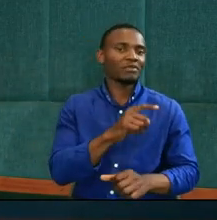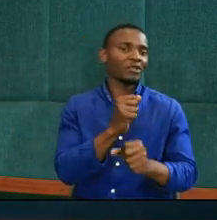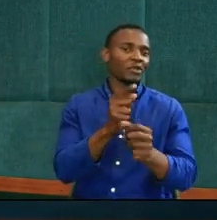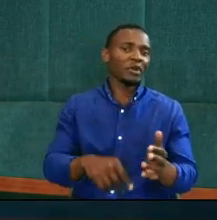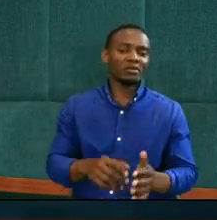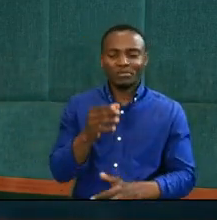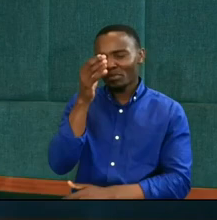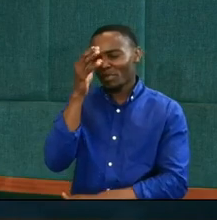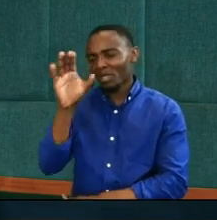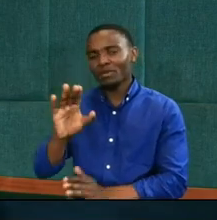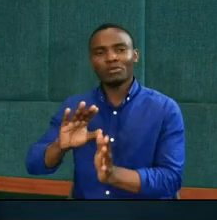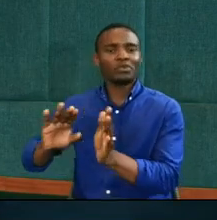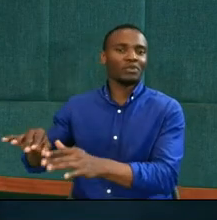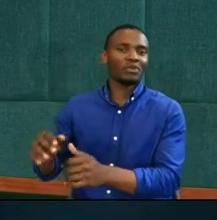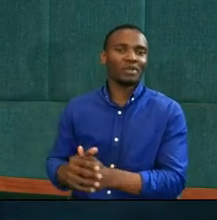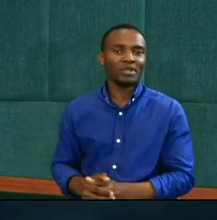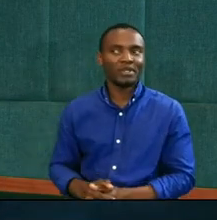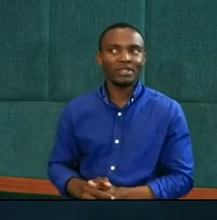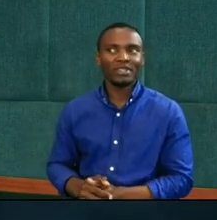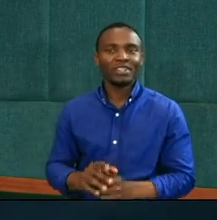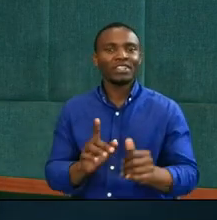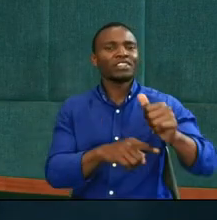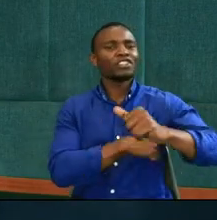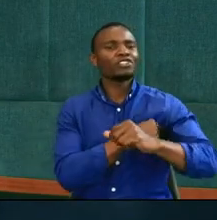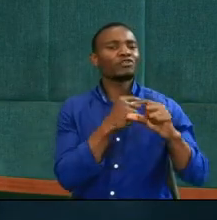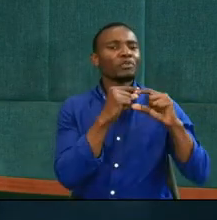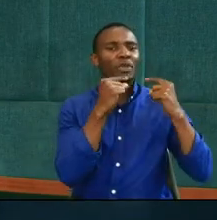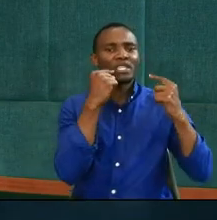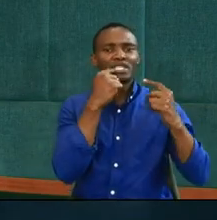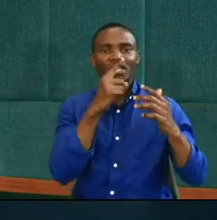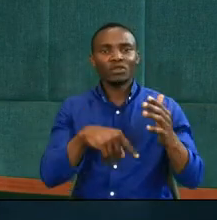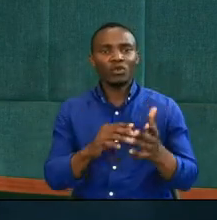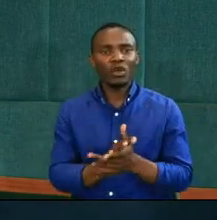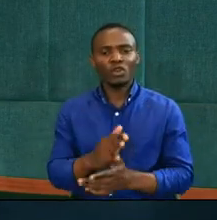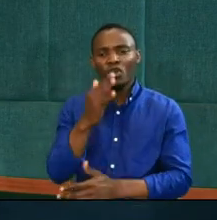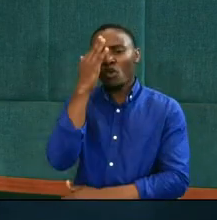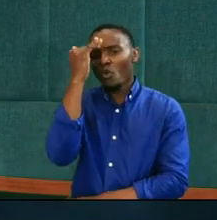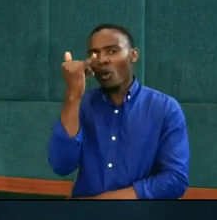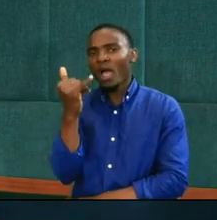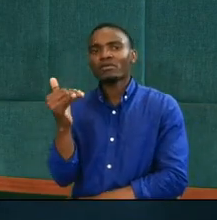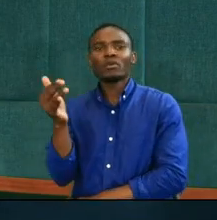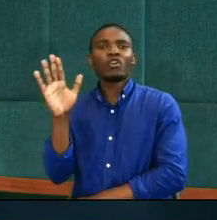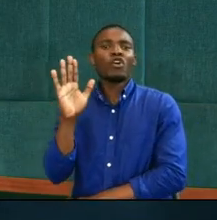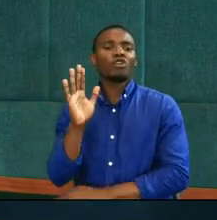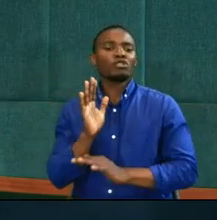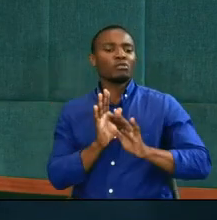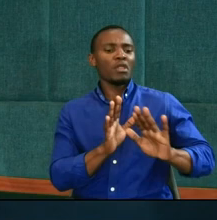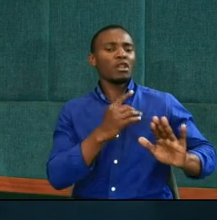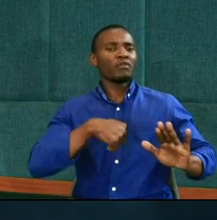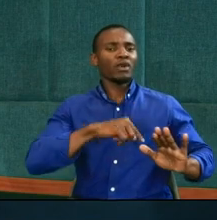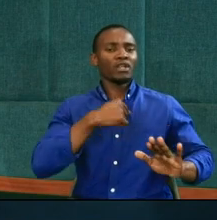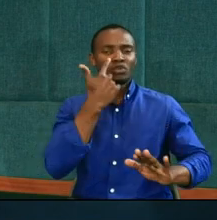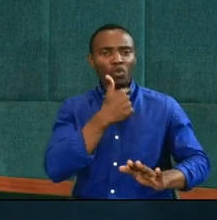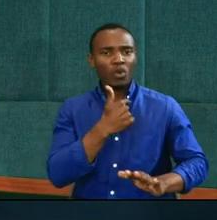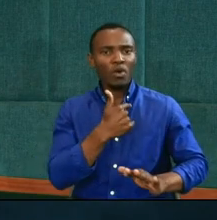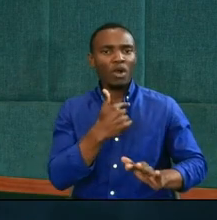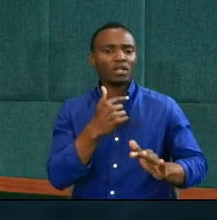These are ages, she says. The chief priest says, why would God bypass us who are ordained ministers